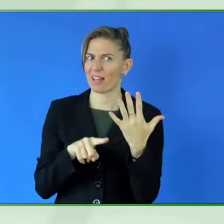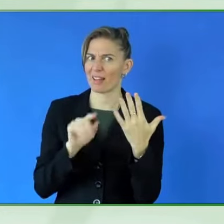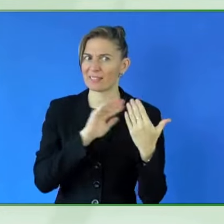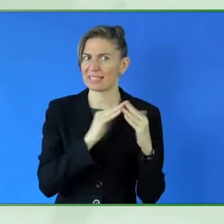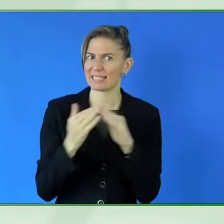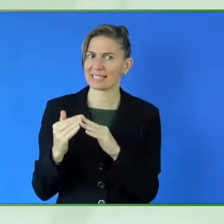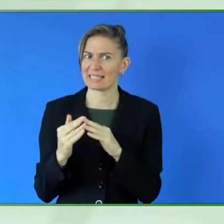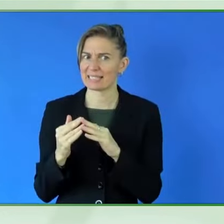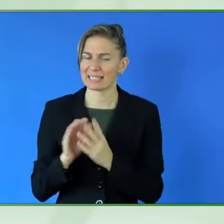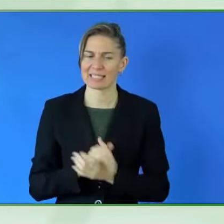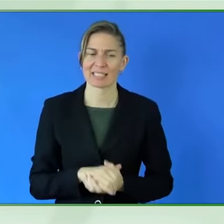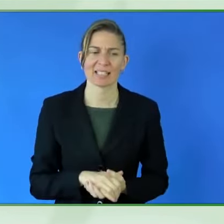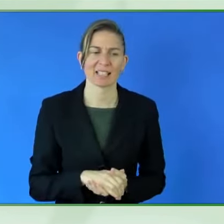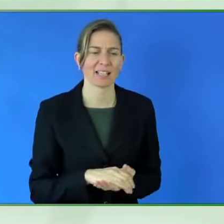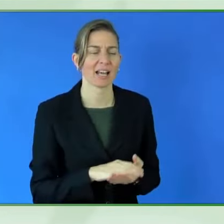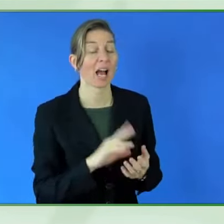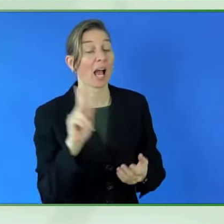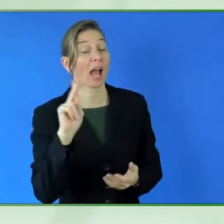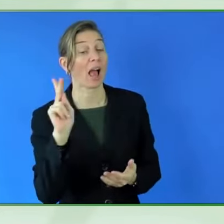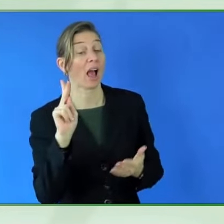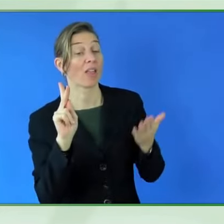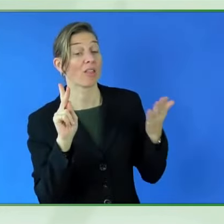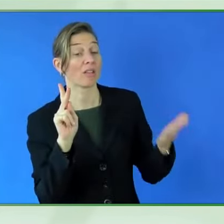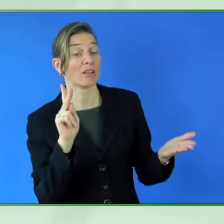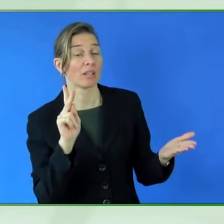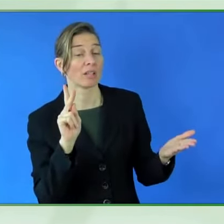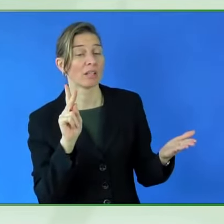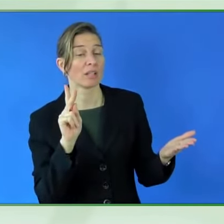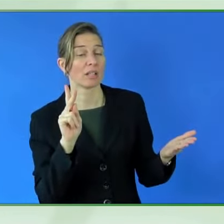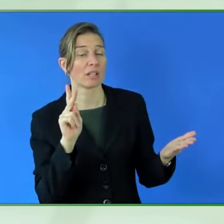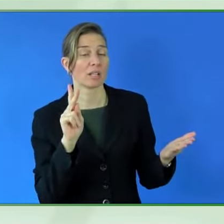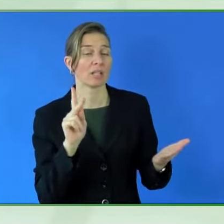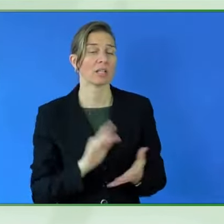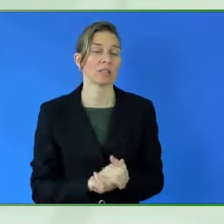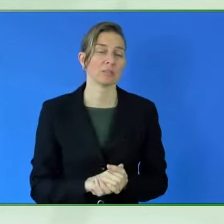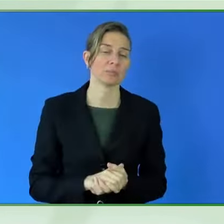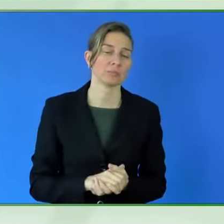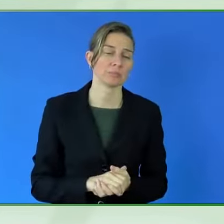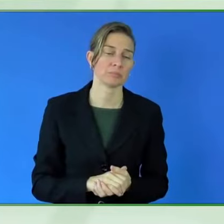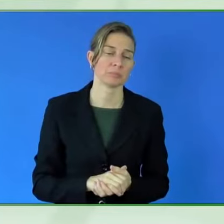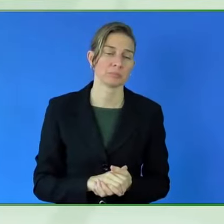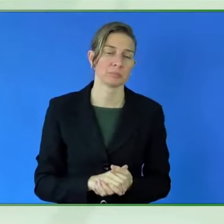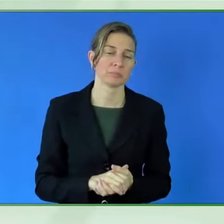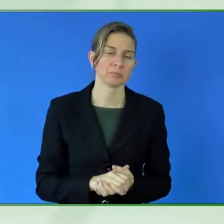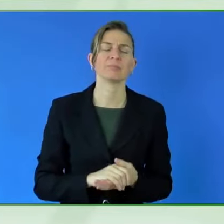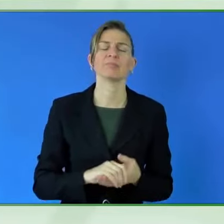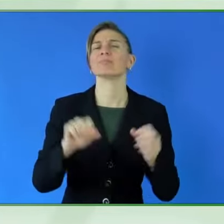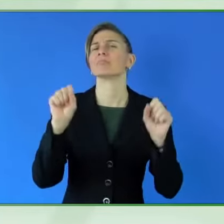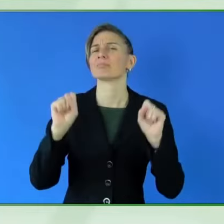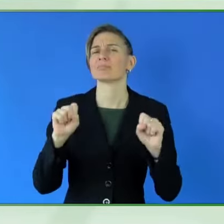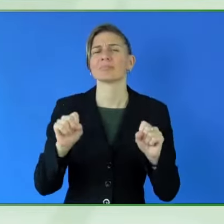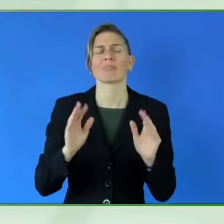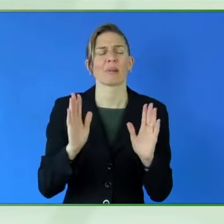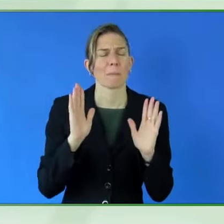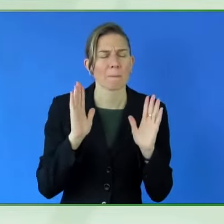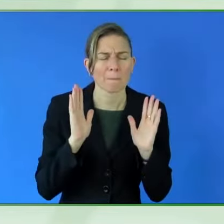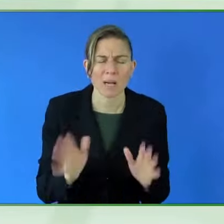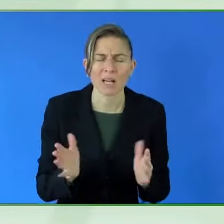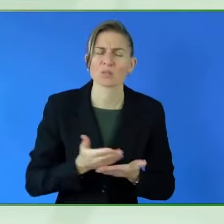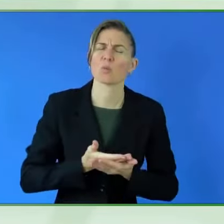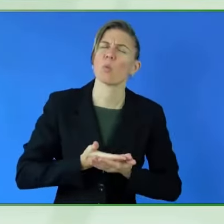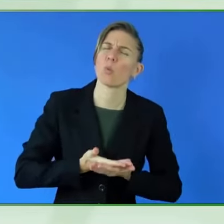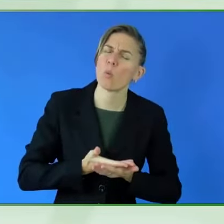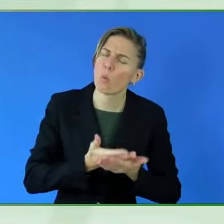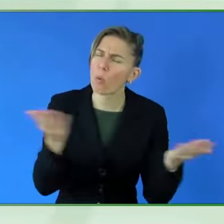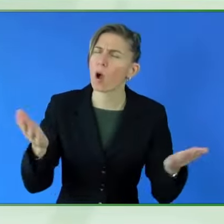Sure, thanks. I think it's essential to involve all these stakeholders because all of them were working with different roles, and